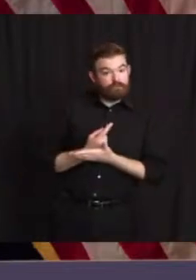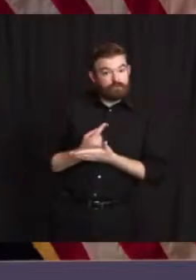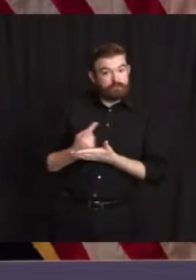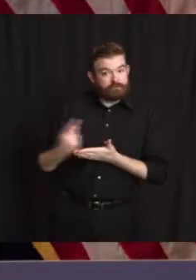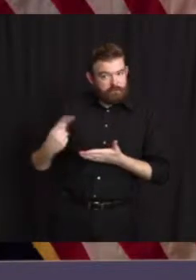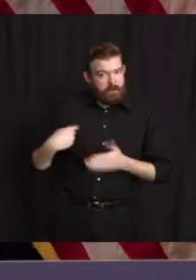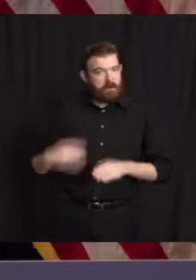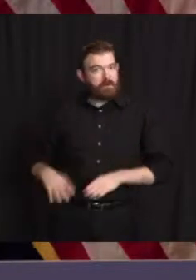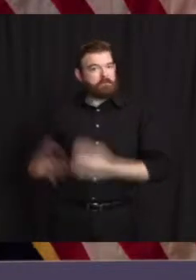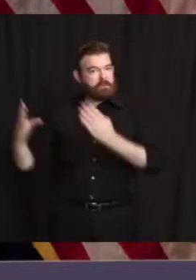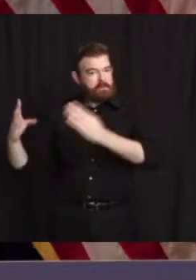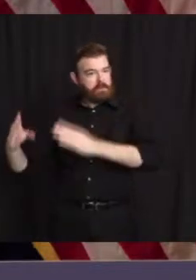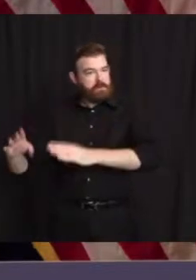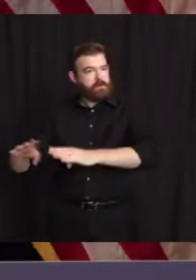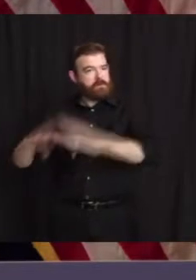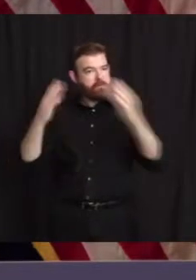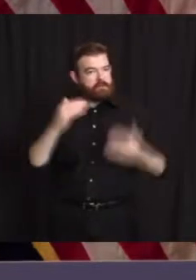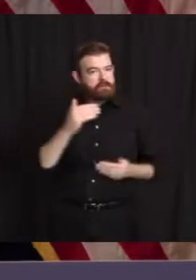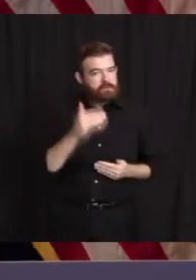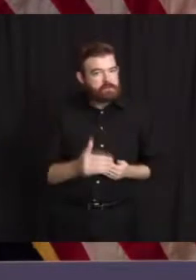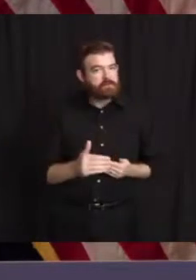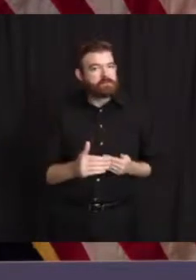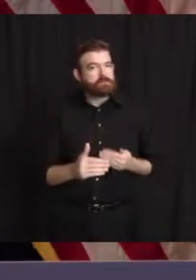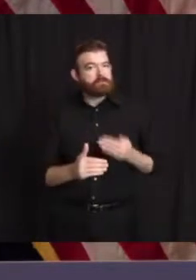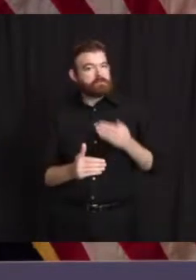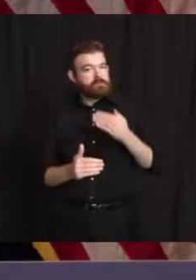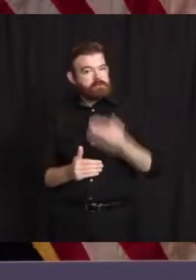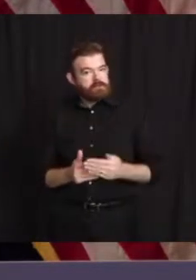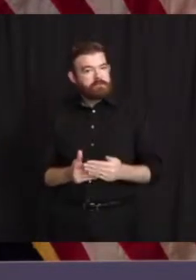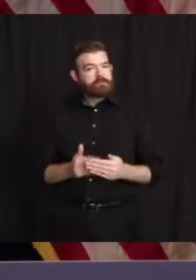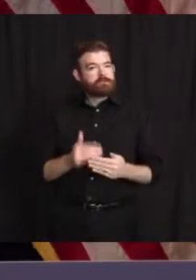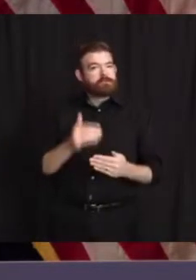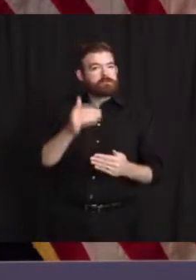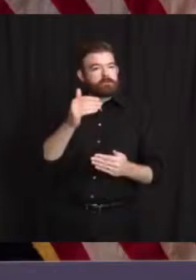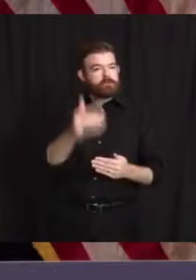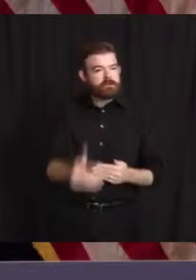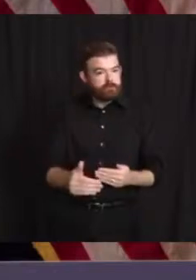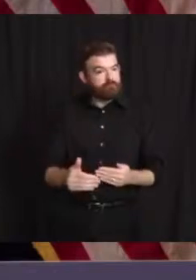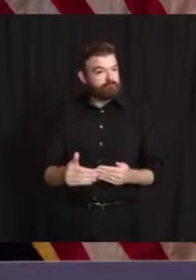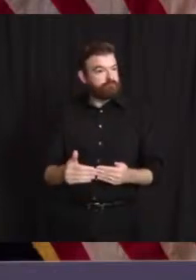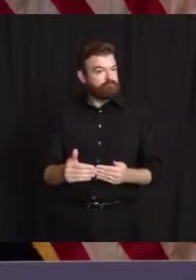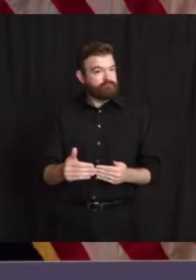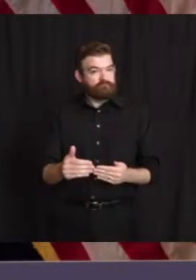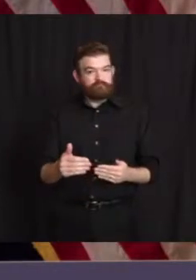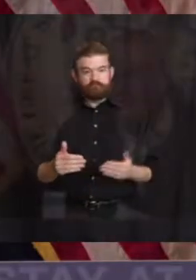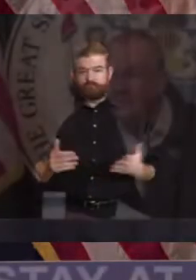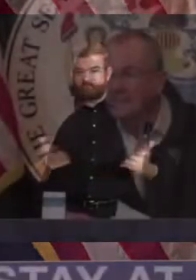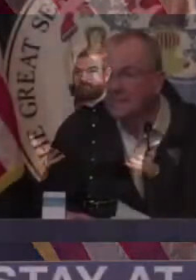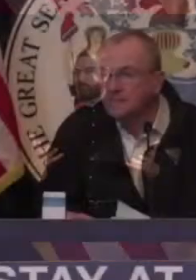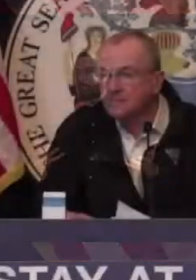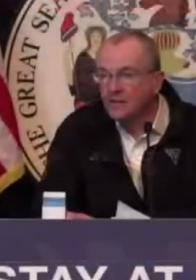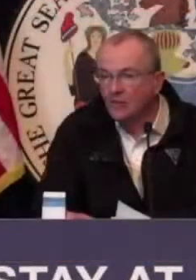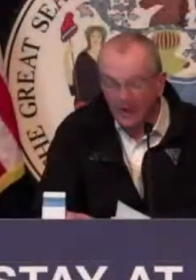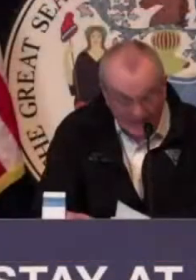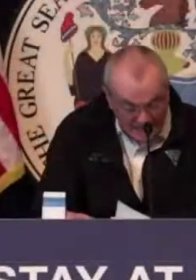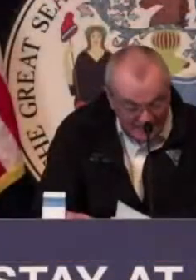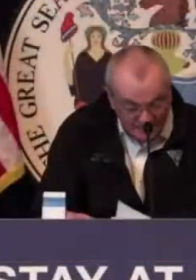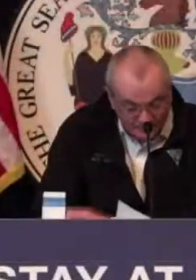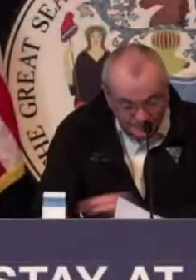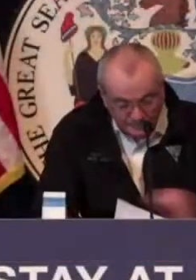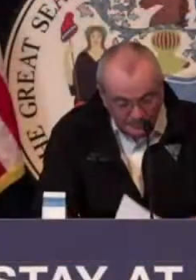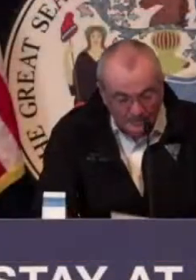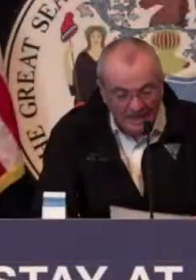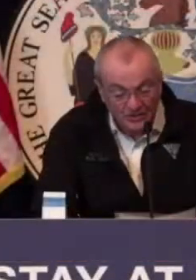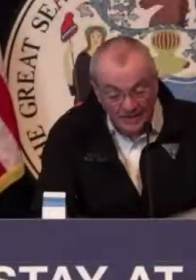the restart and recovery of our economy. And today we're taking another step. I am signing yet another executive